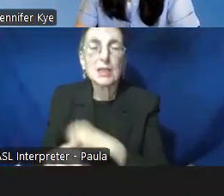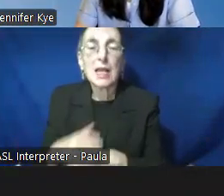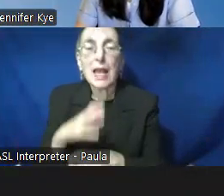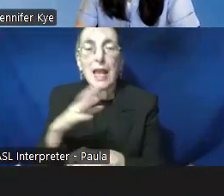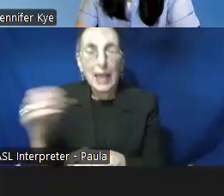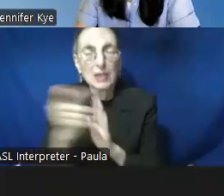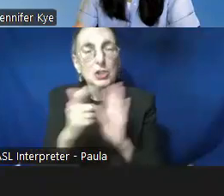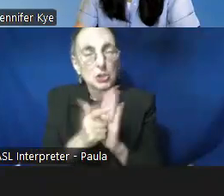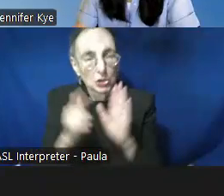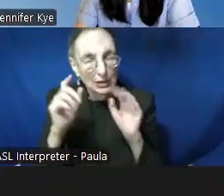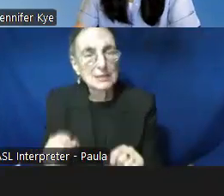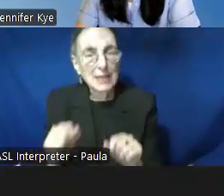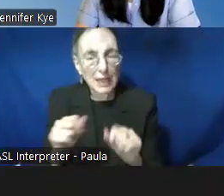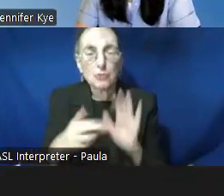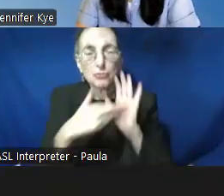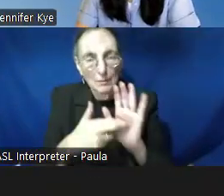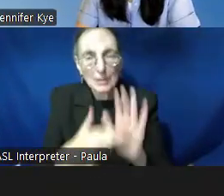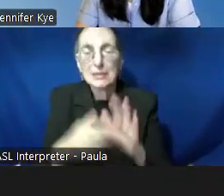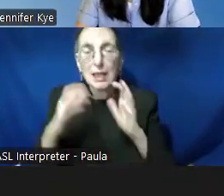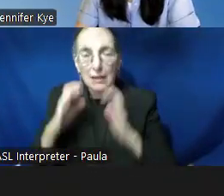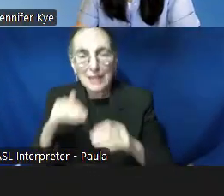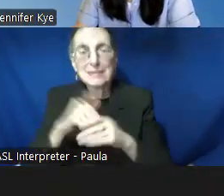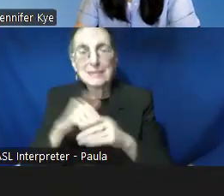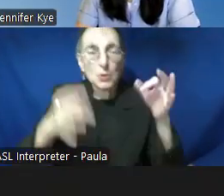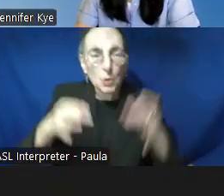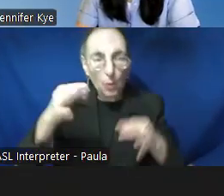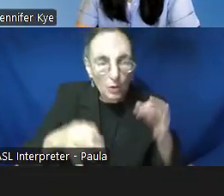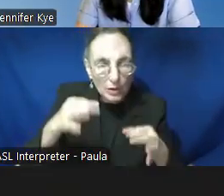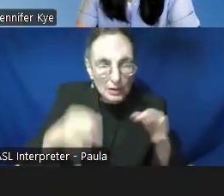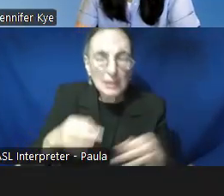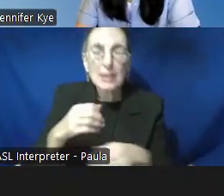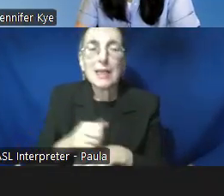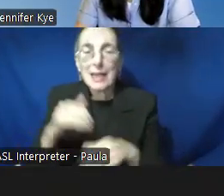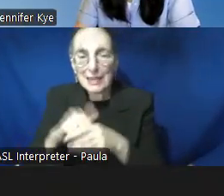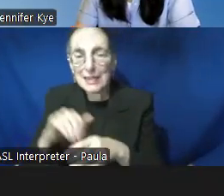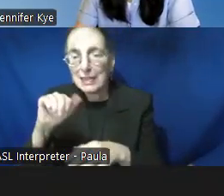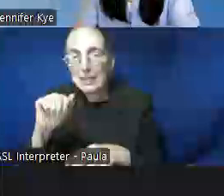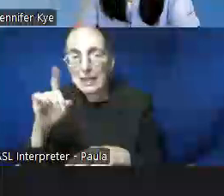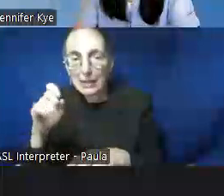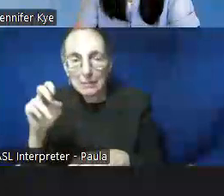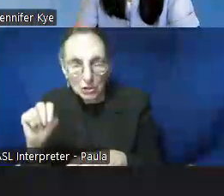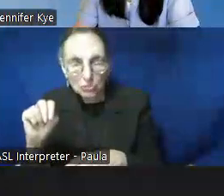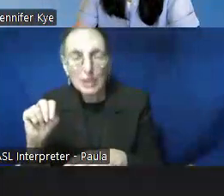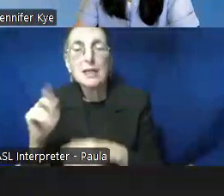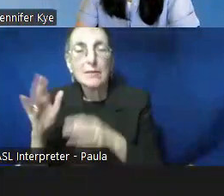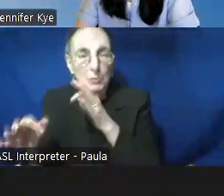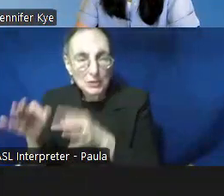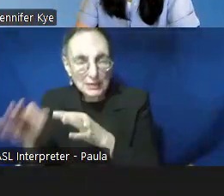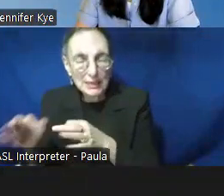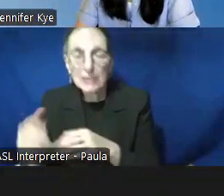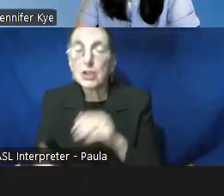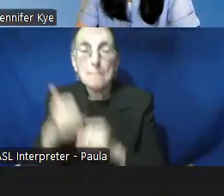represent clients in court and administrative proceedings. And most eviction cases